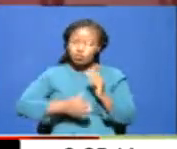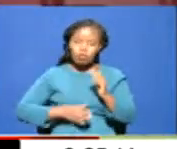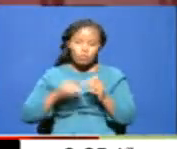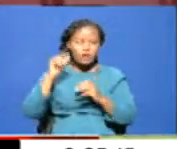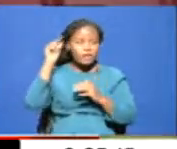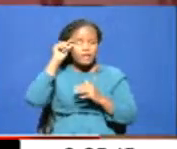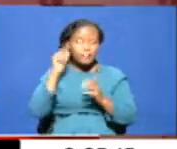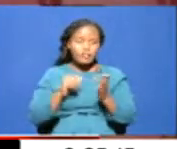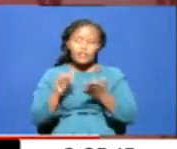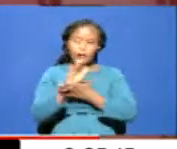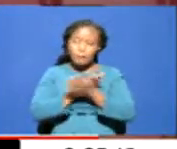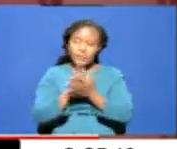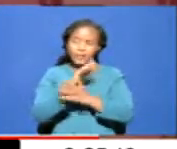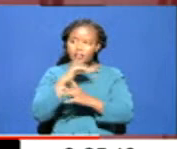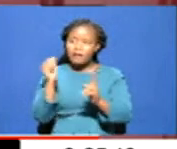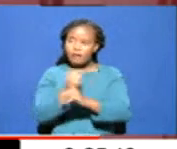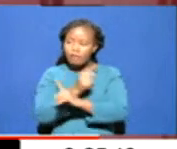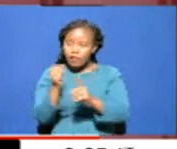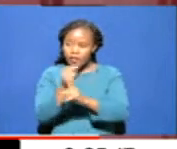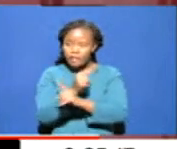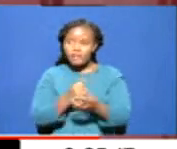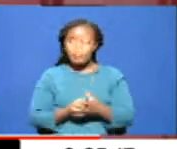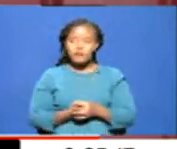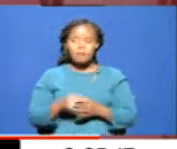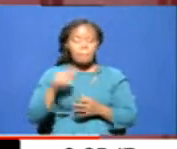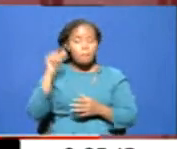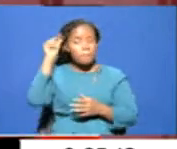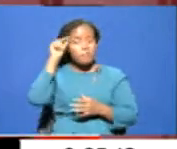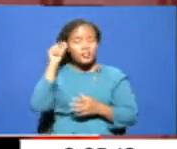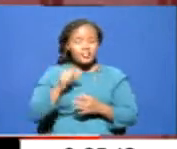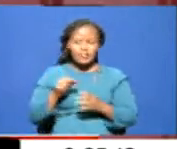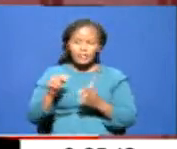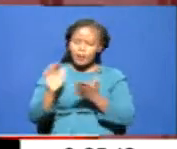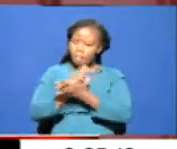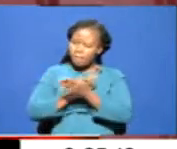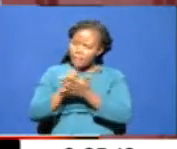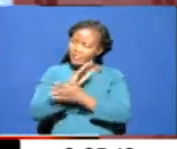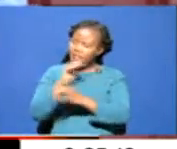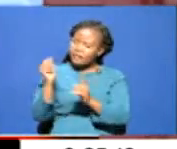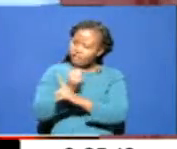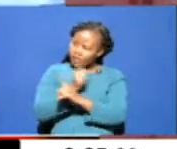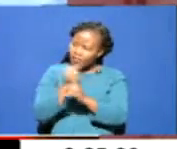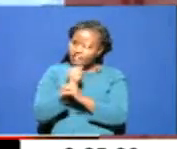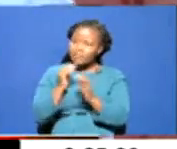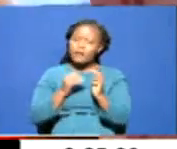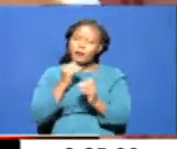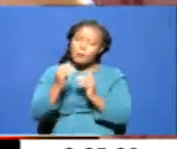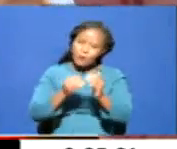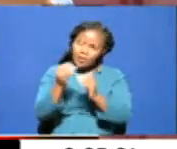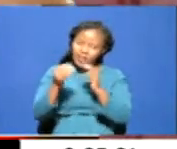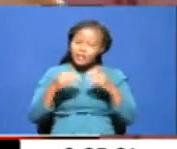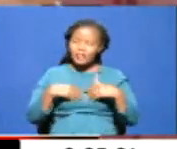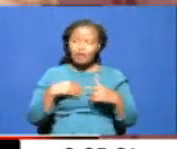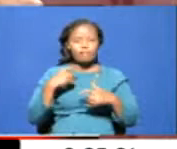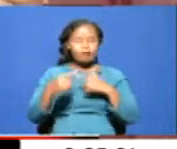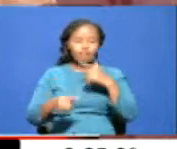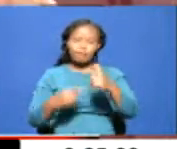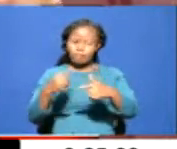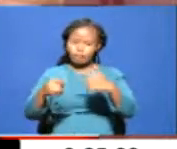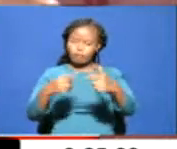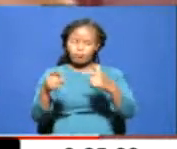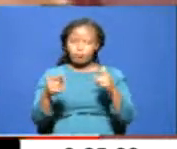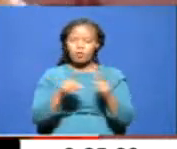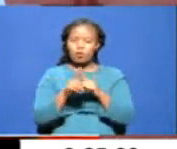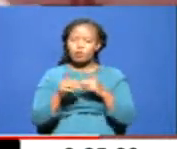in place about gender-based violence. I think progress has been made. Also, Kenya and the Kenya government has put some